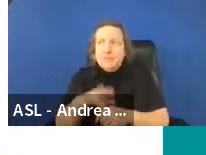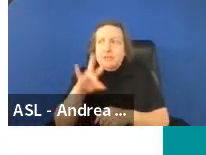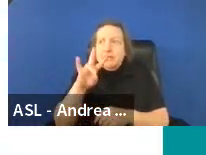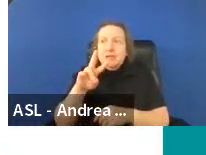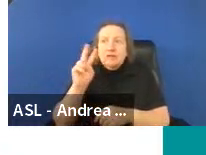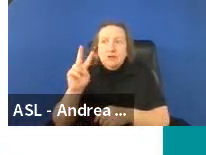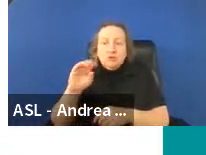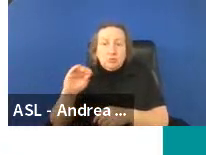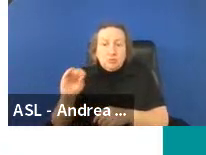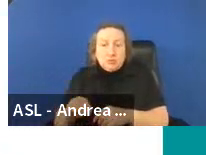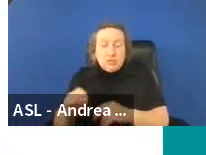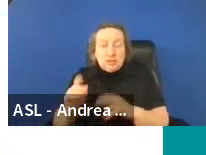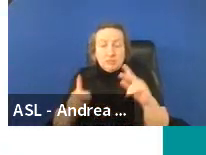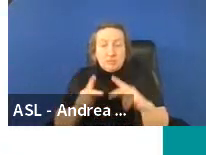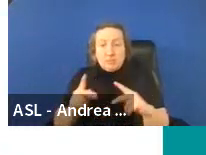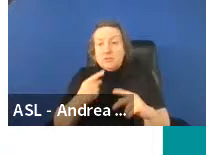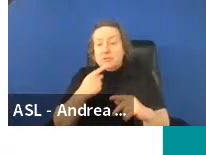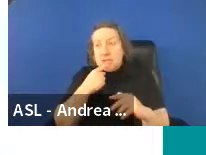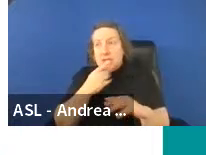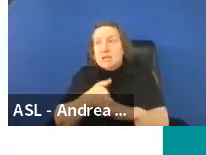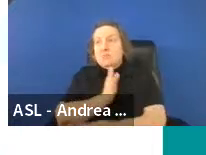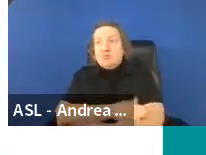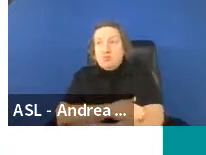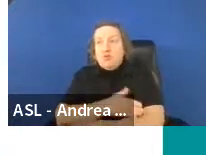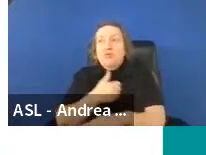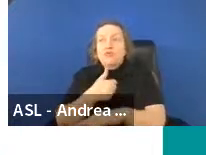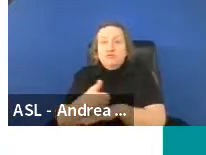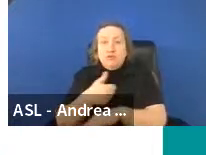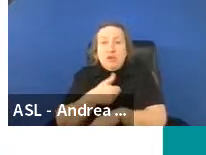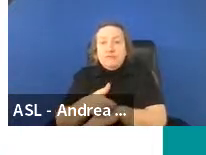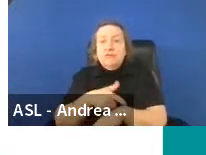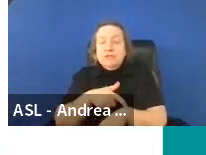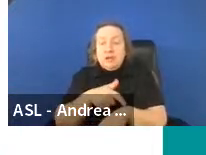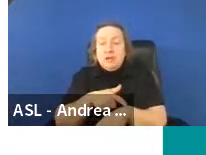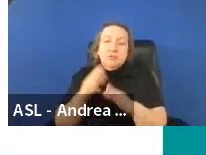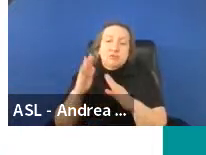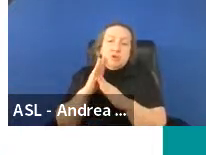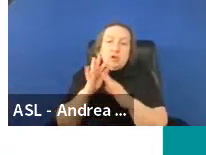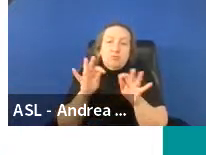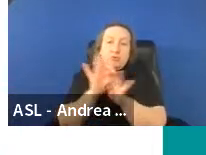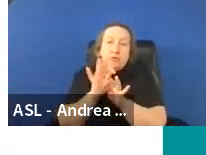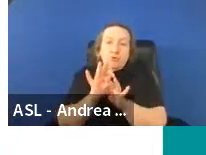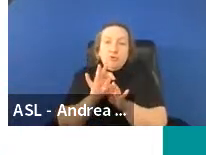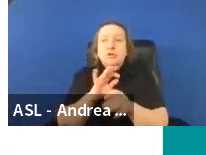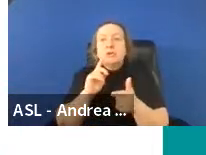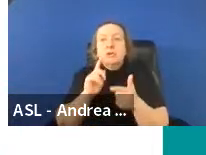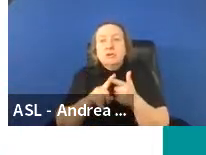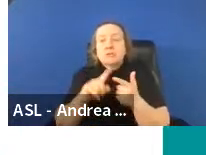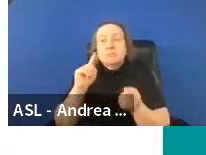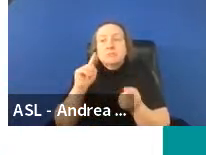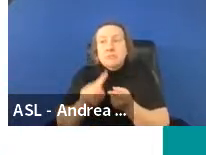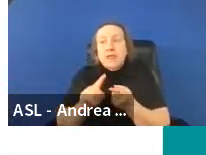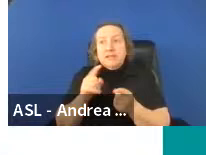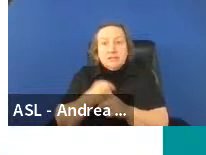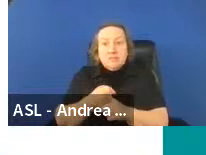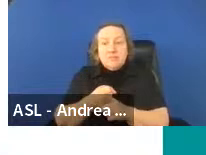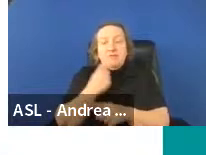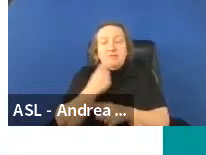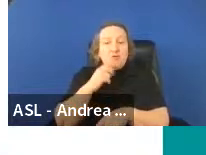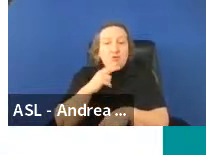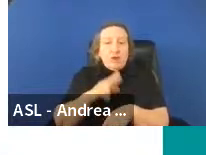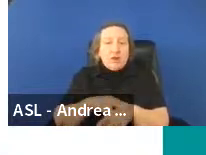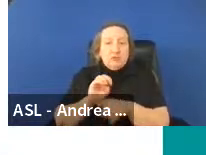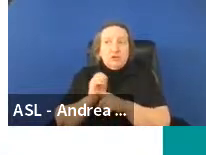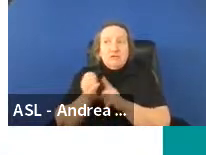72% of respondents identified improved travel times as a top priority, followed by minimizing impacts to the natural environment